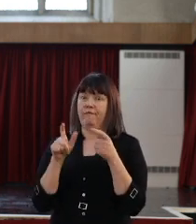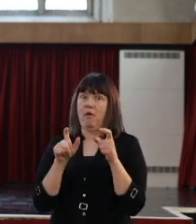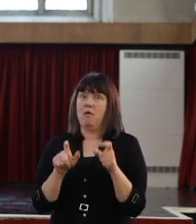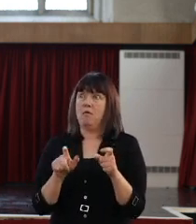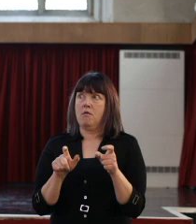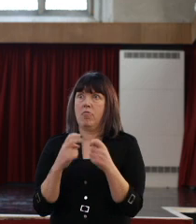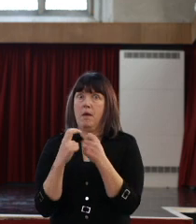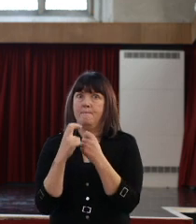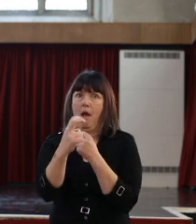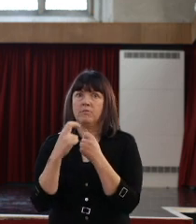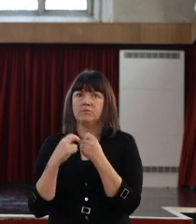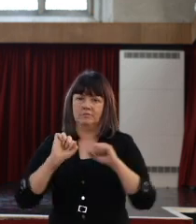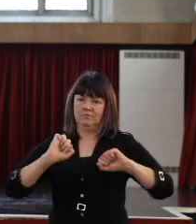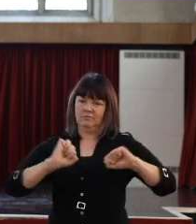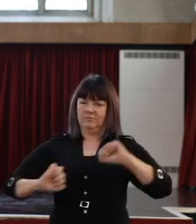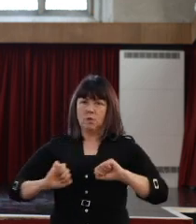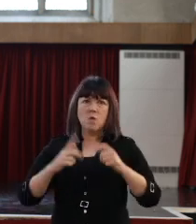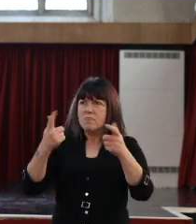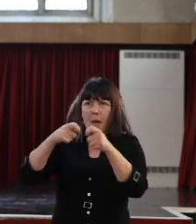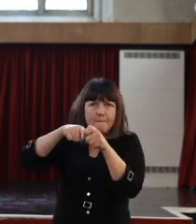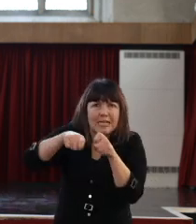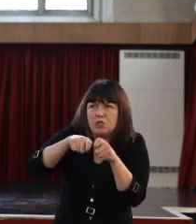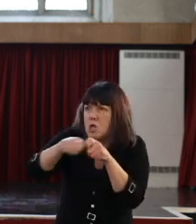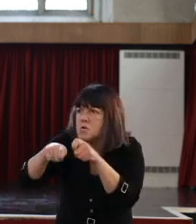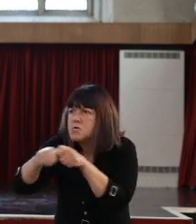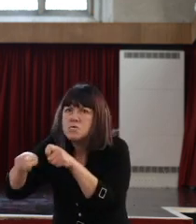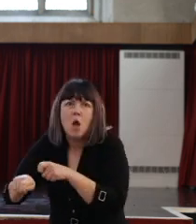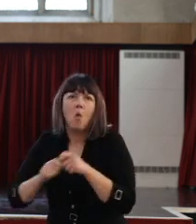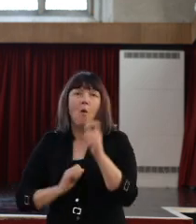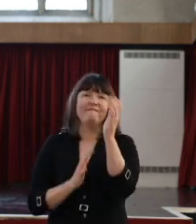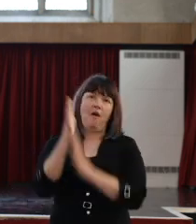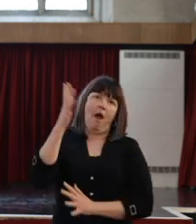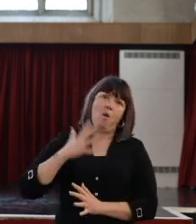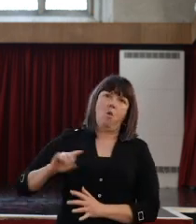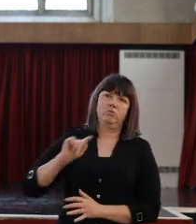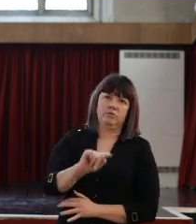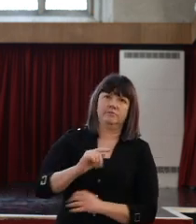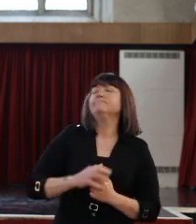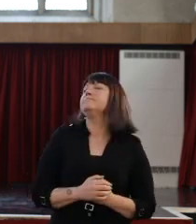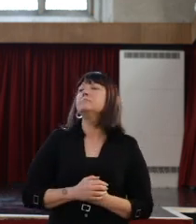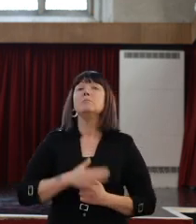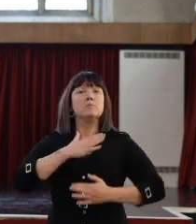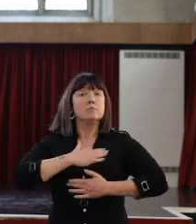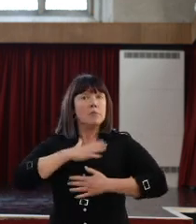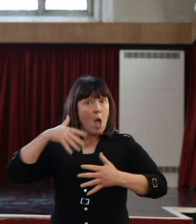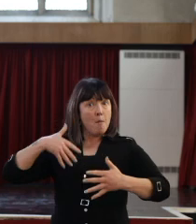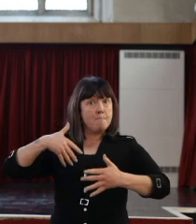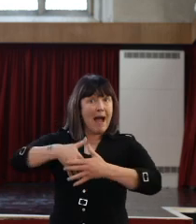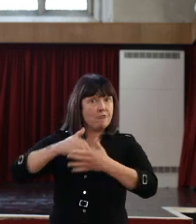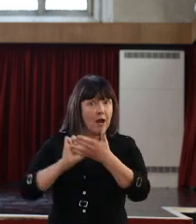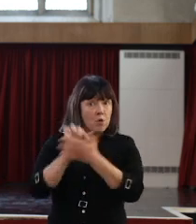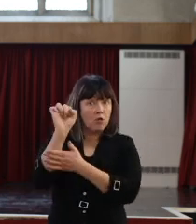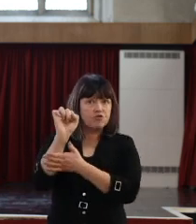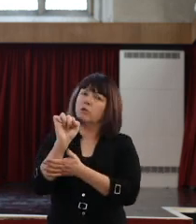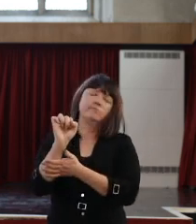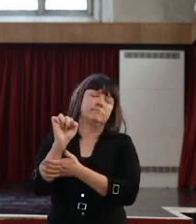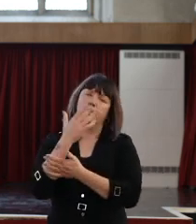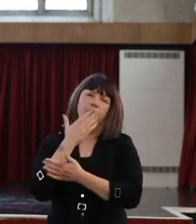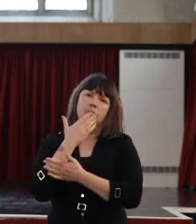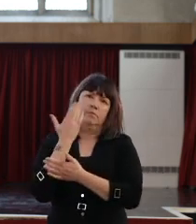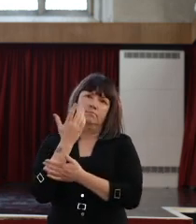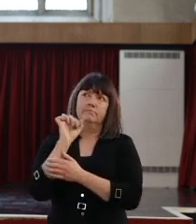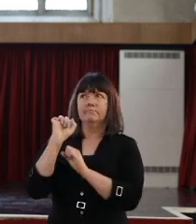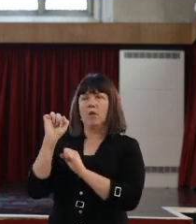locals would set fire to it. But like many of you here, I don't really come from a cultural background. The only books in our house were my